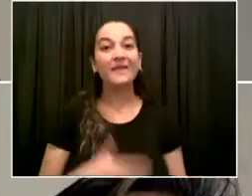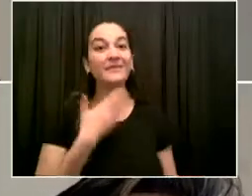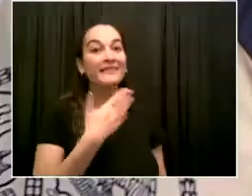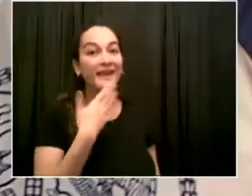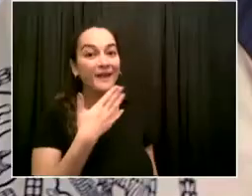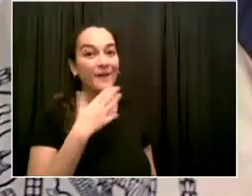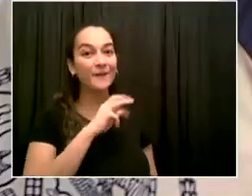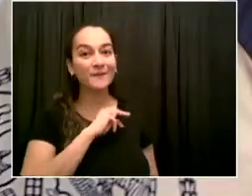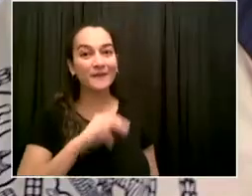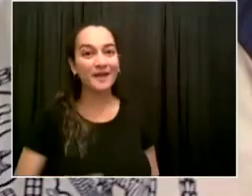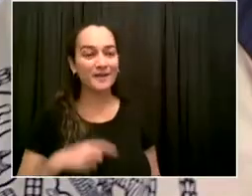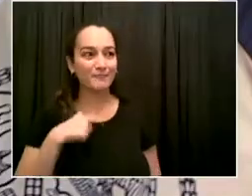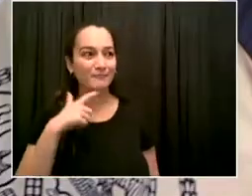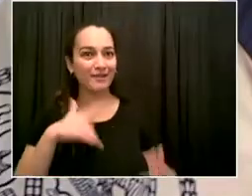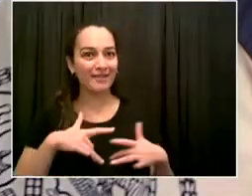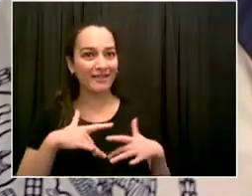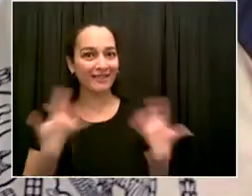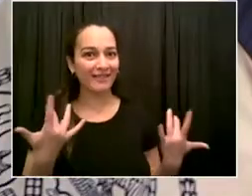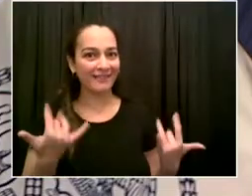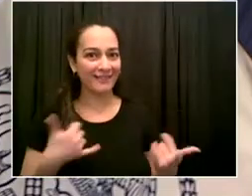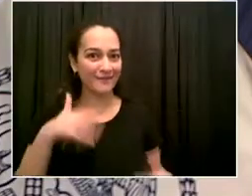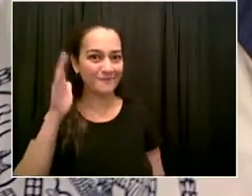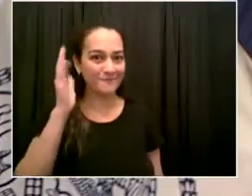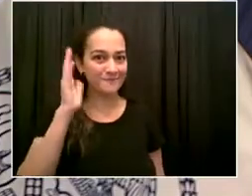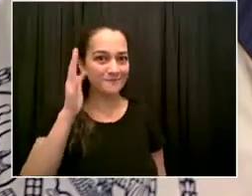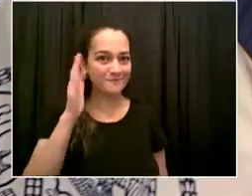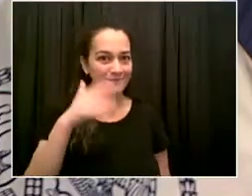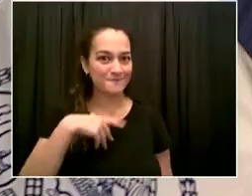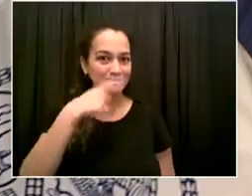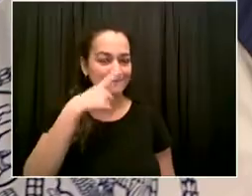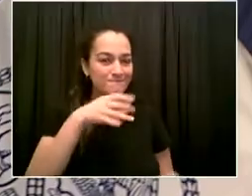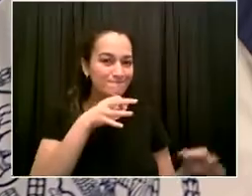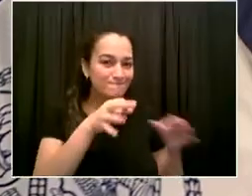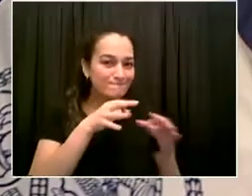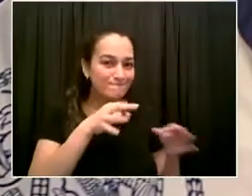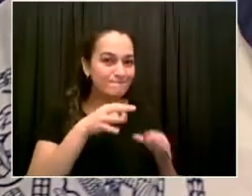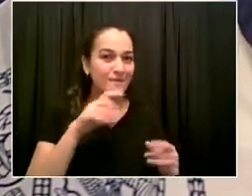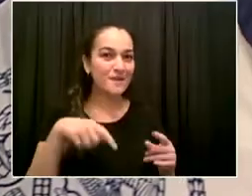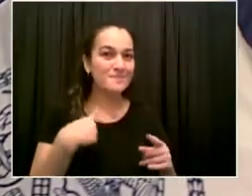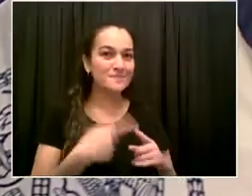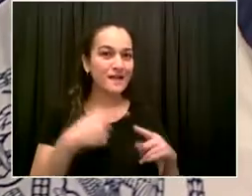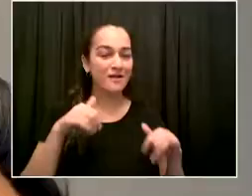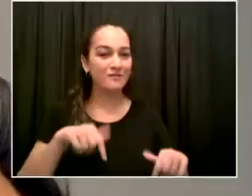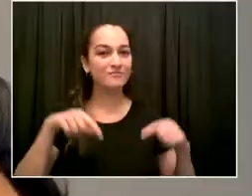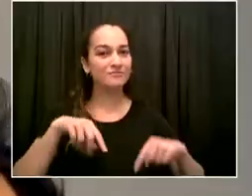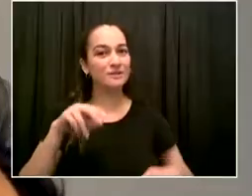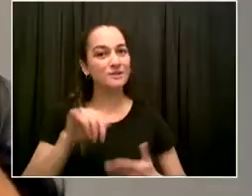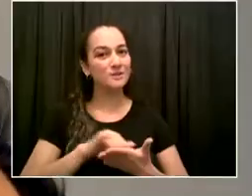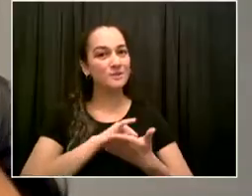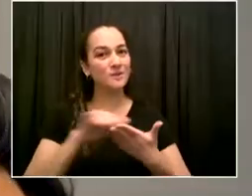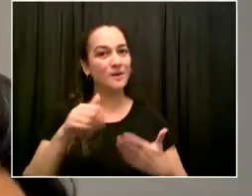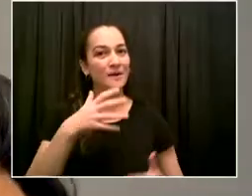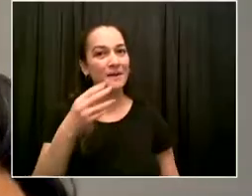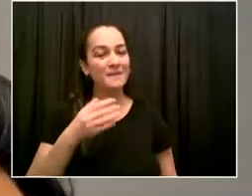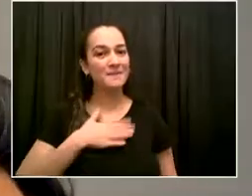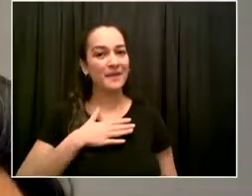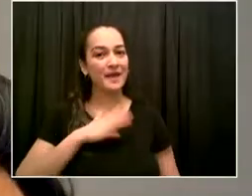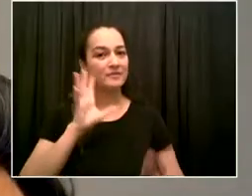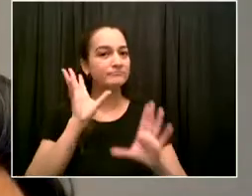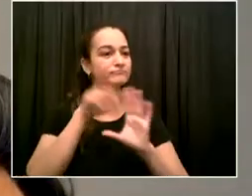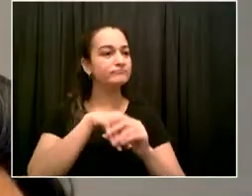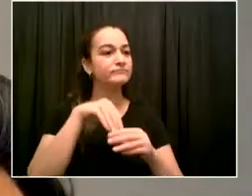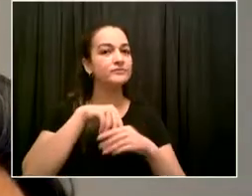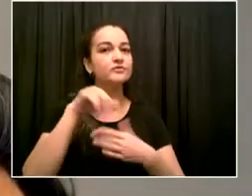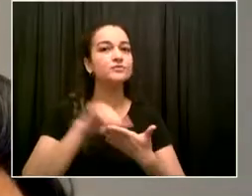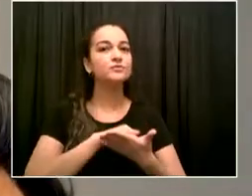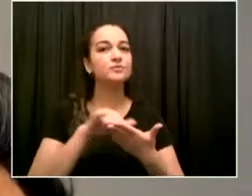just share my enthusiasm about being a New Yorker and my role, this small role in the recovery of the New